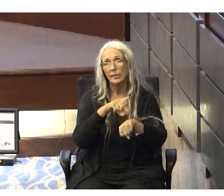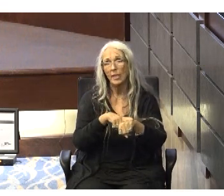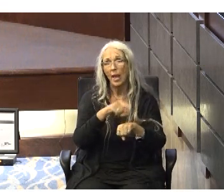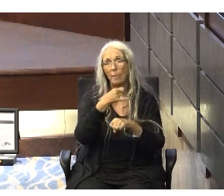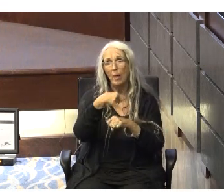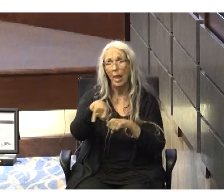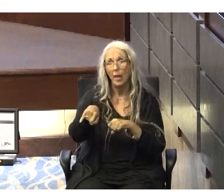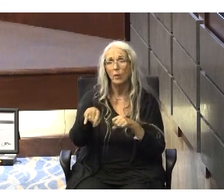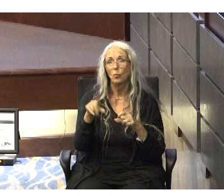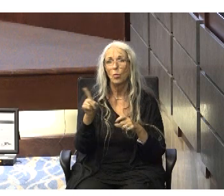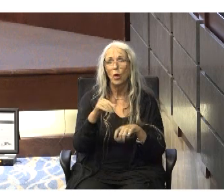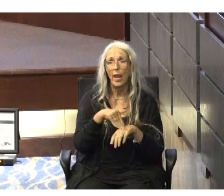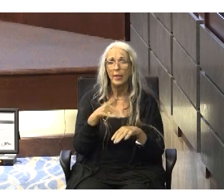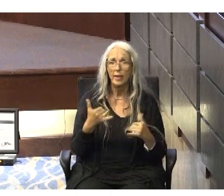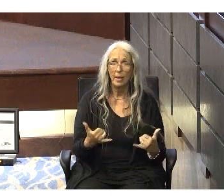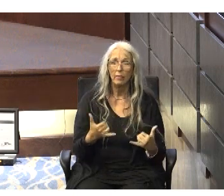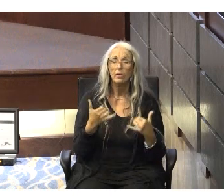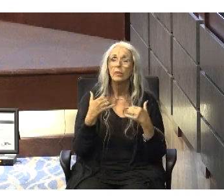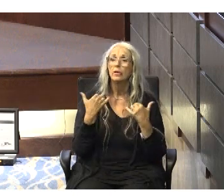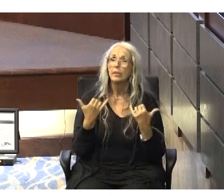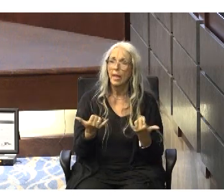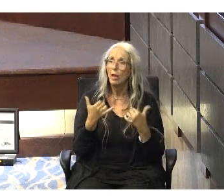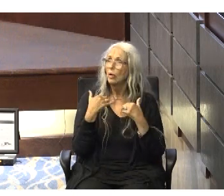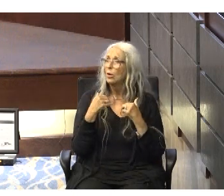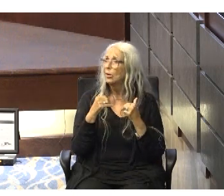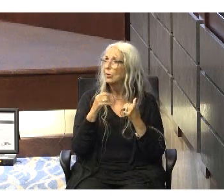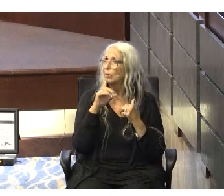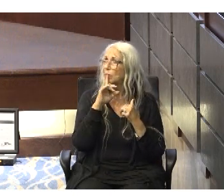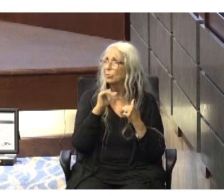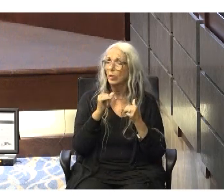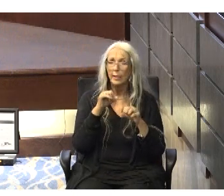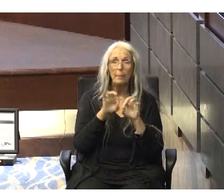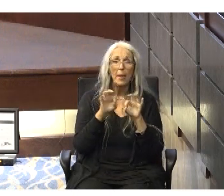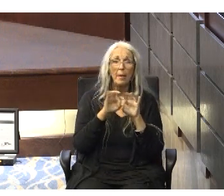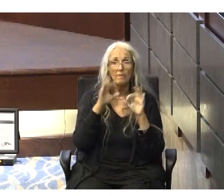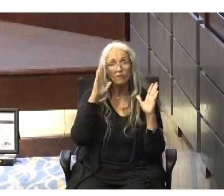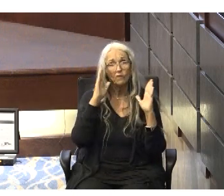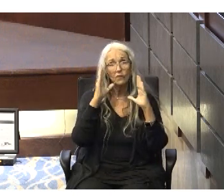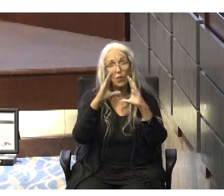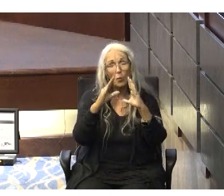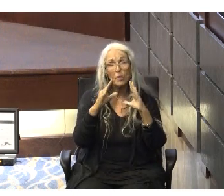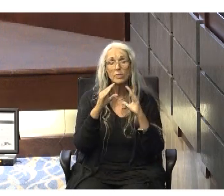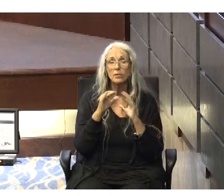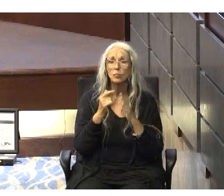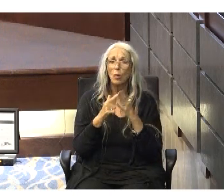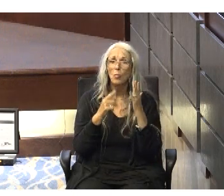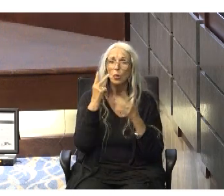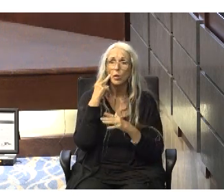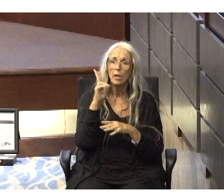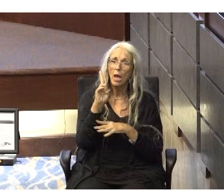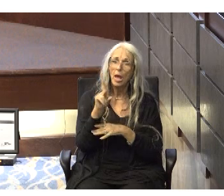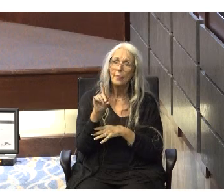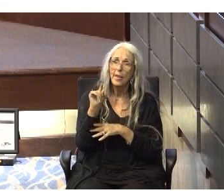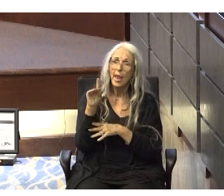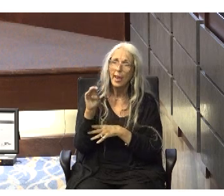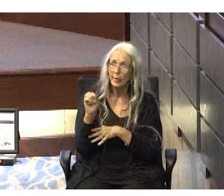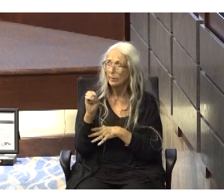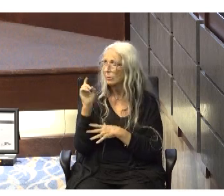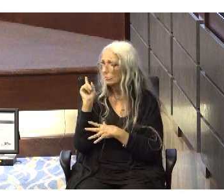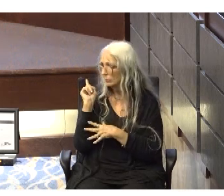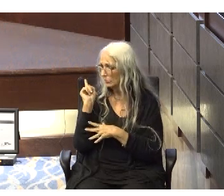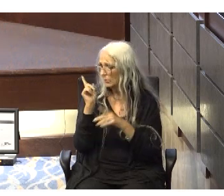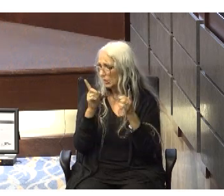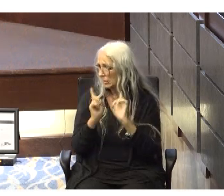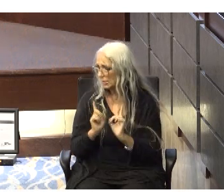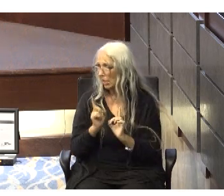at. On that what, really the main focus of what we're looking at here is updating that design criteria. And that's looking